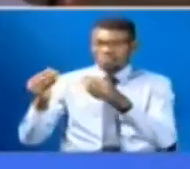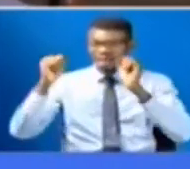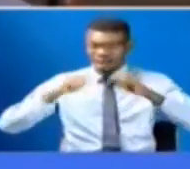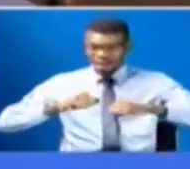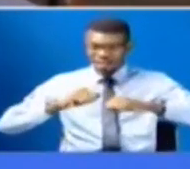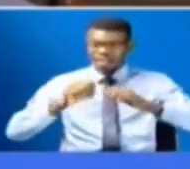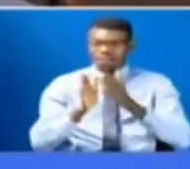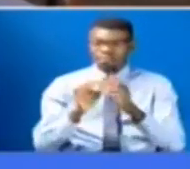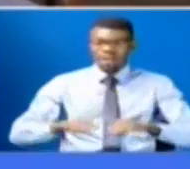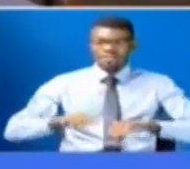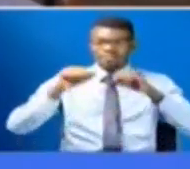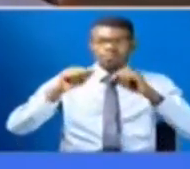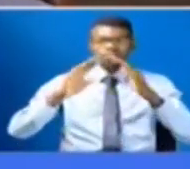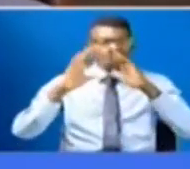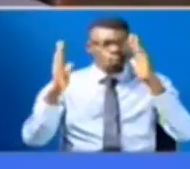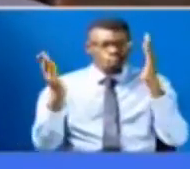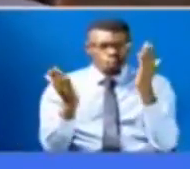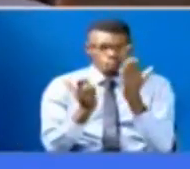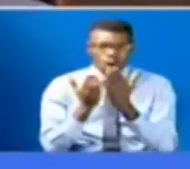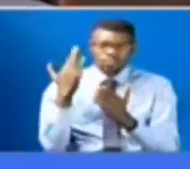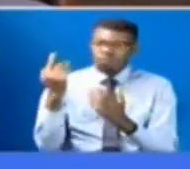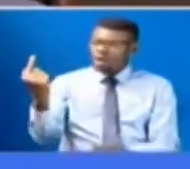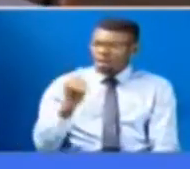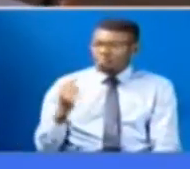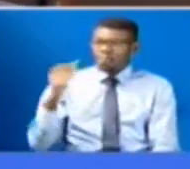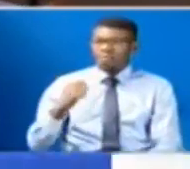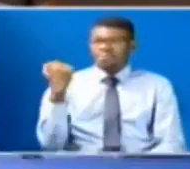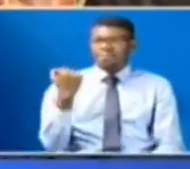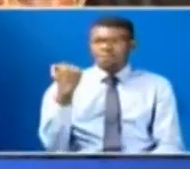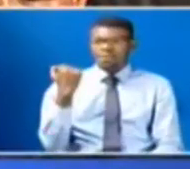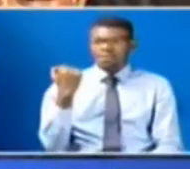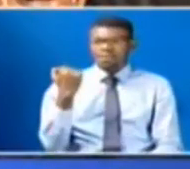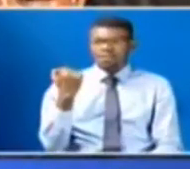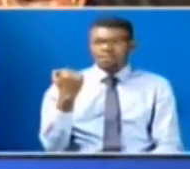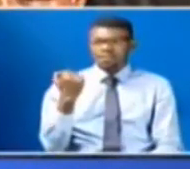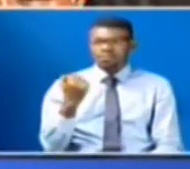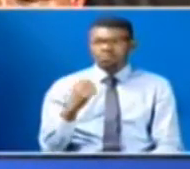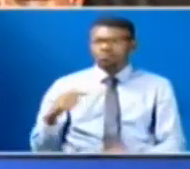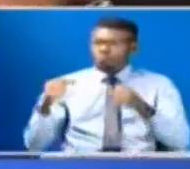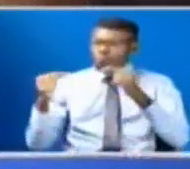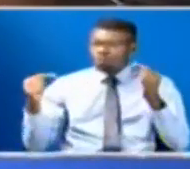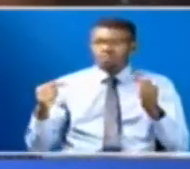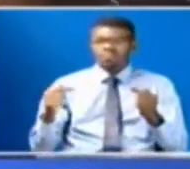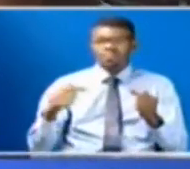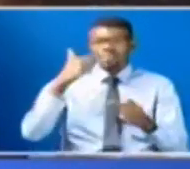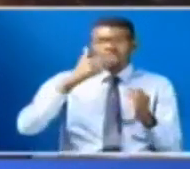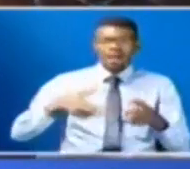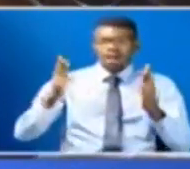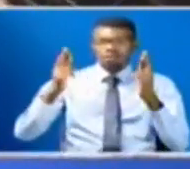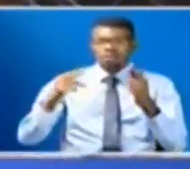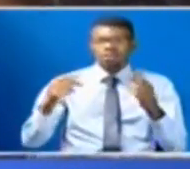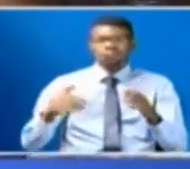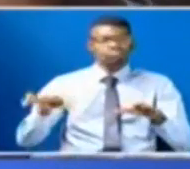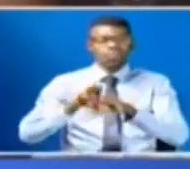international chairman of the whole world, who was here in May. We protested. We actually crossed a thicker road. As much as we can